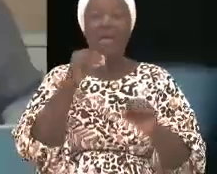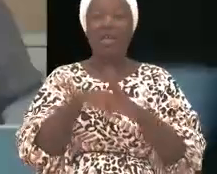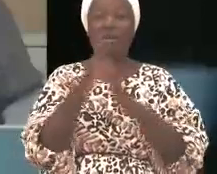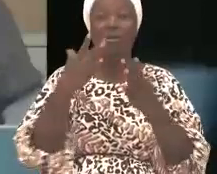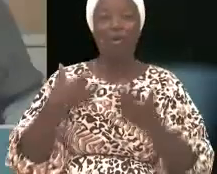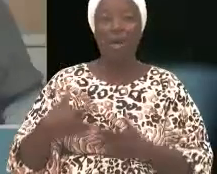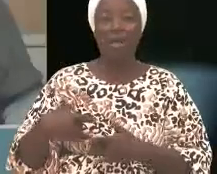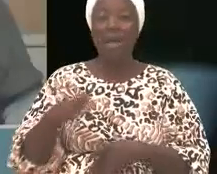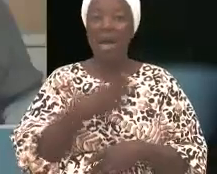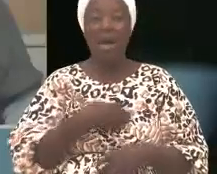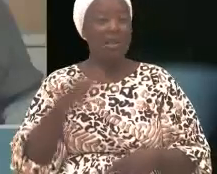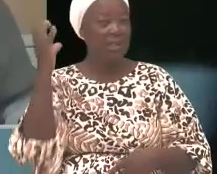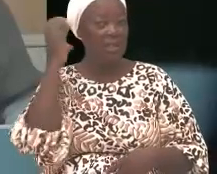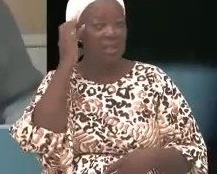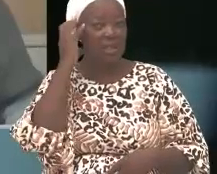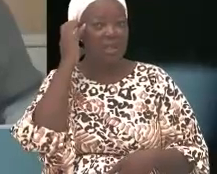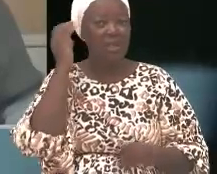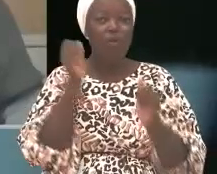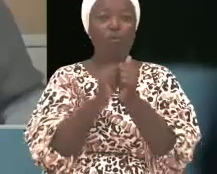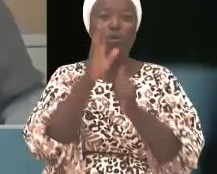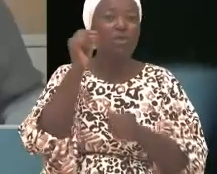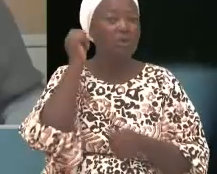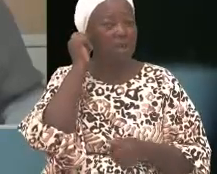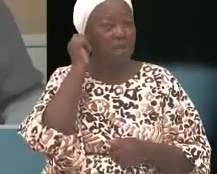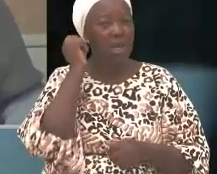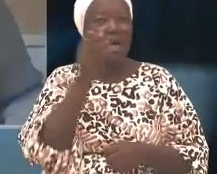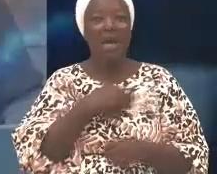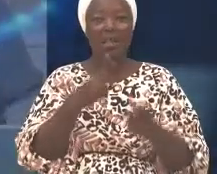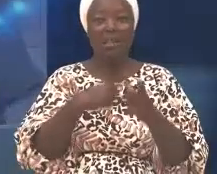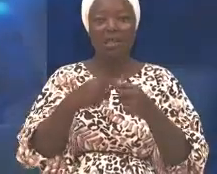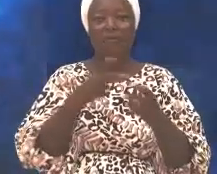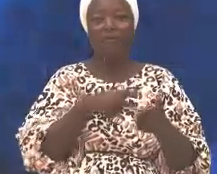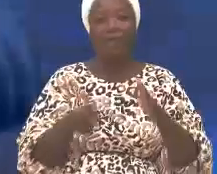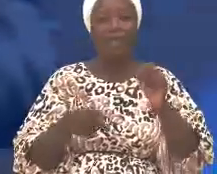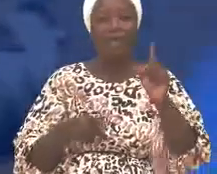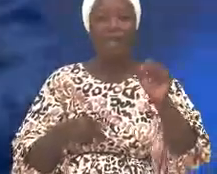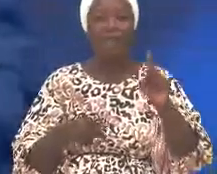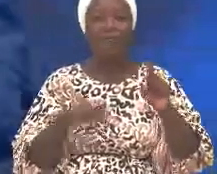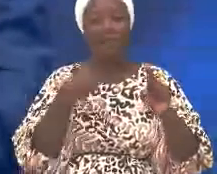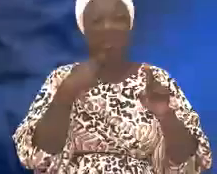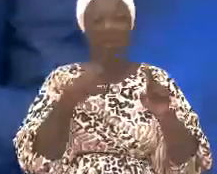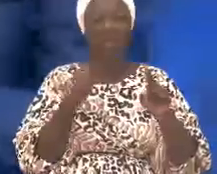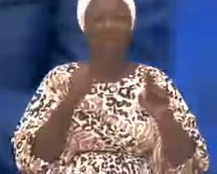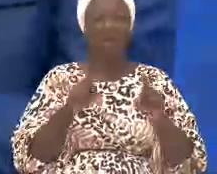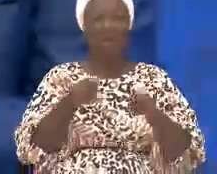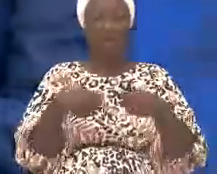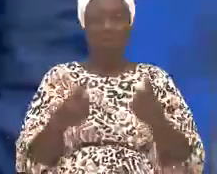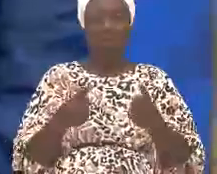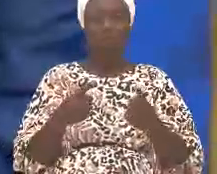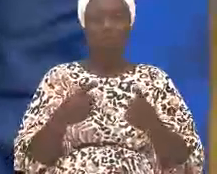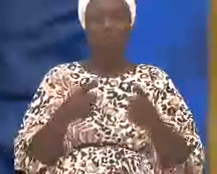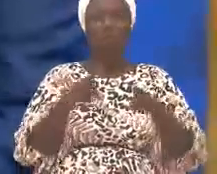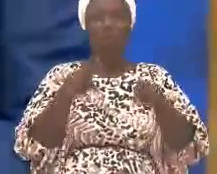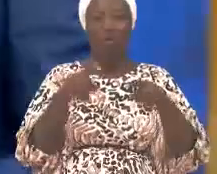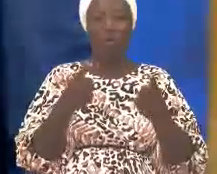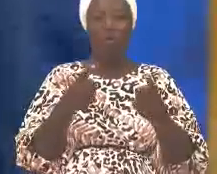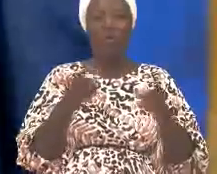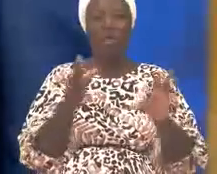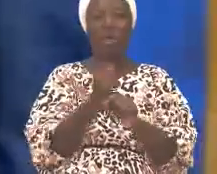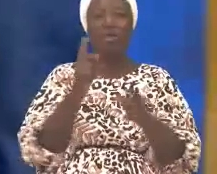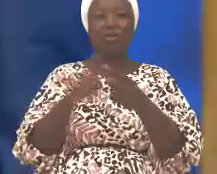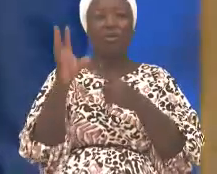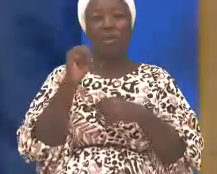and hear with thine ears. And then in verse 11, it says, go, get thee to them